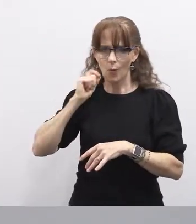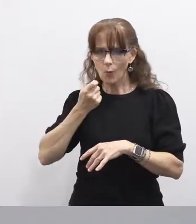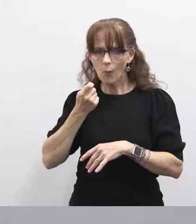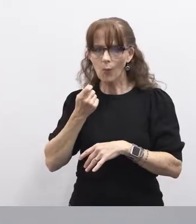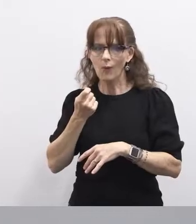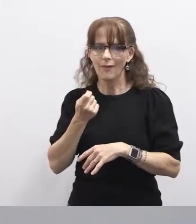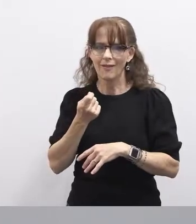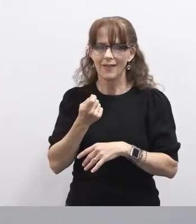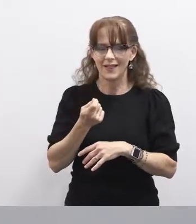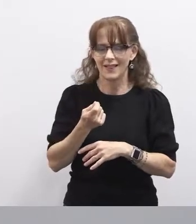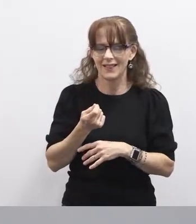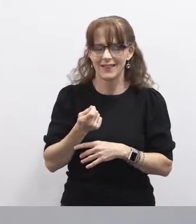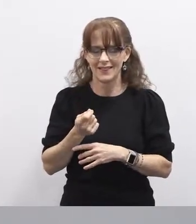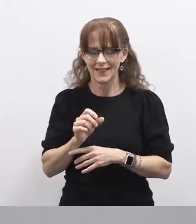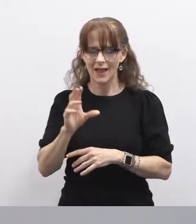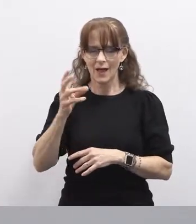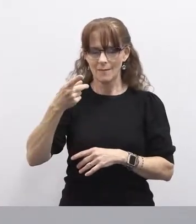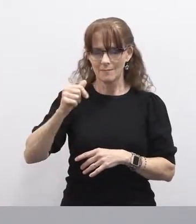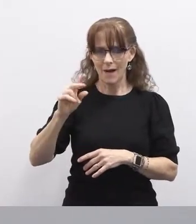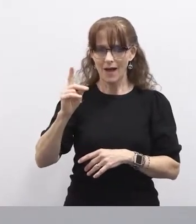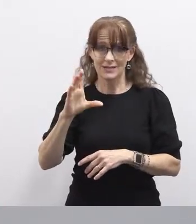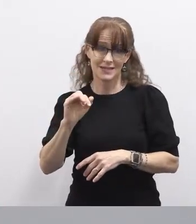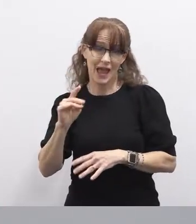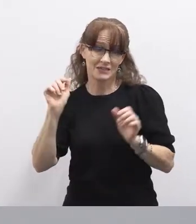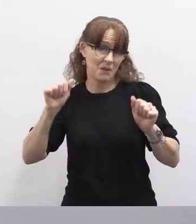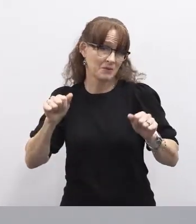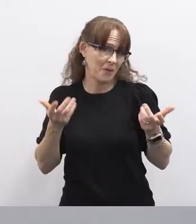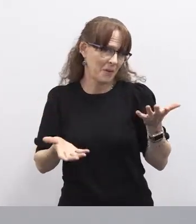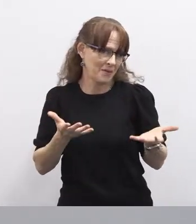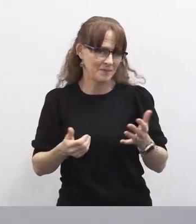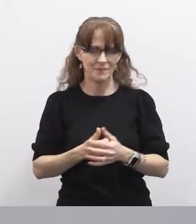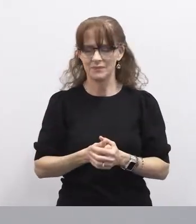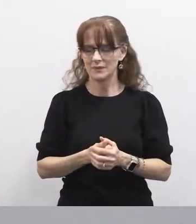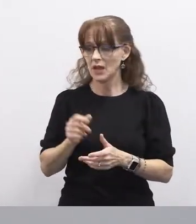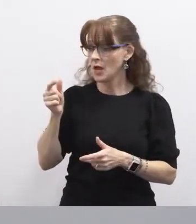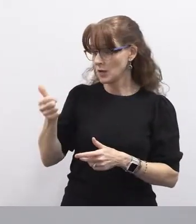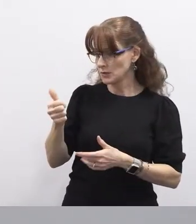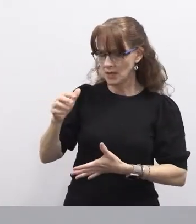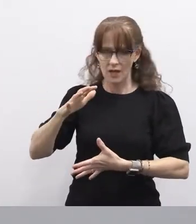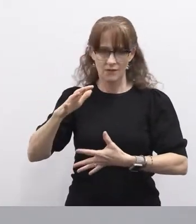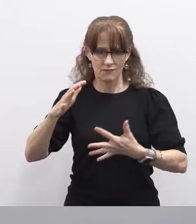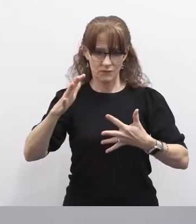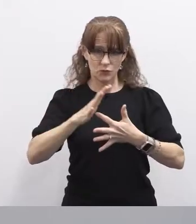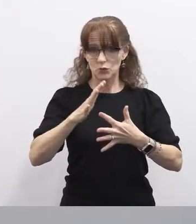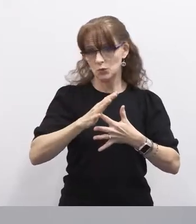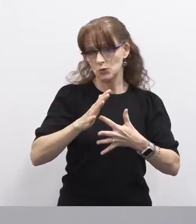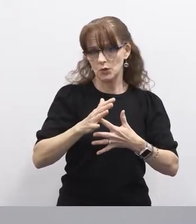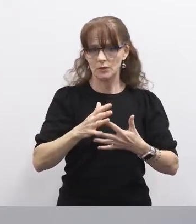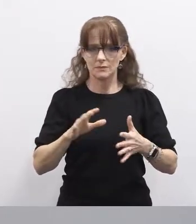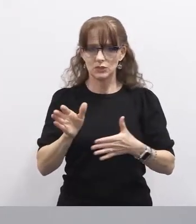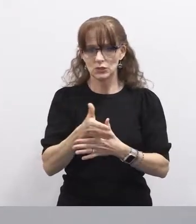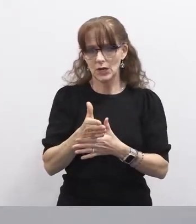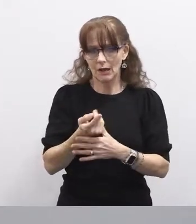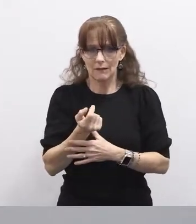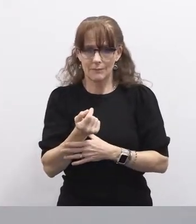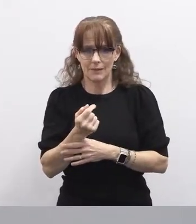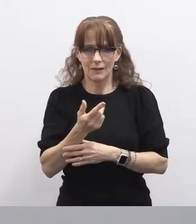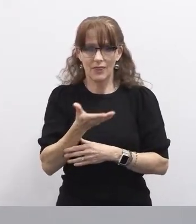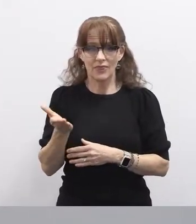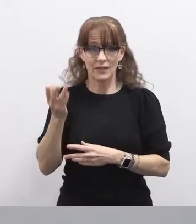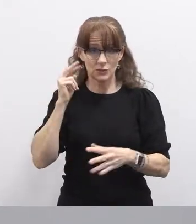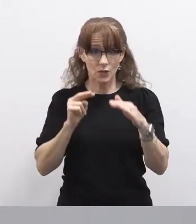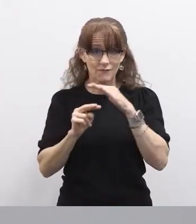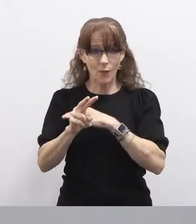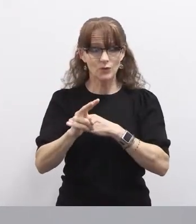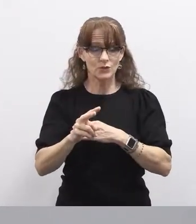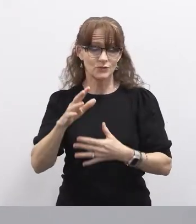podcast opportunity, too. Ivory, we know you're a junior, so can you share a little bit about things that you're looking